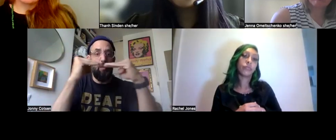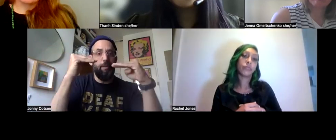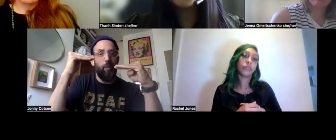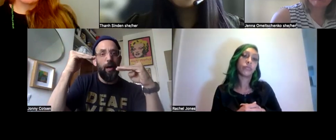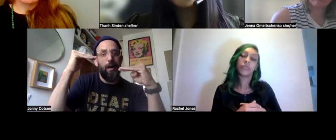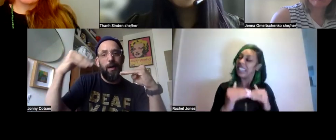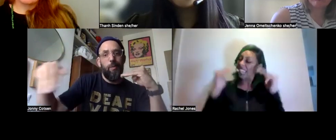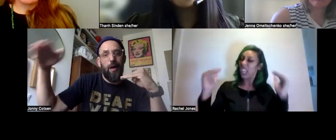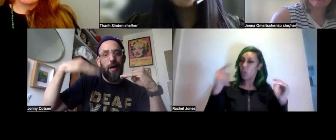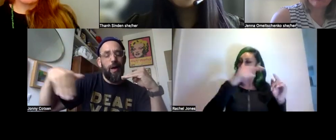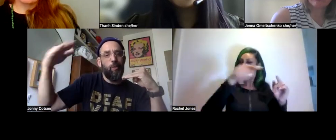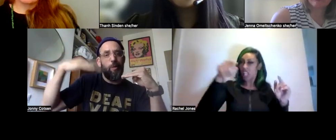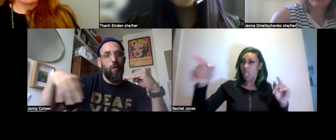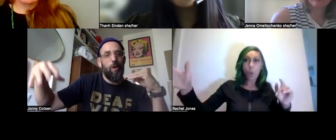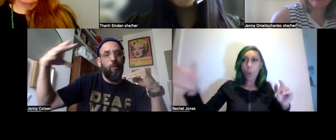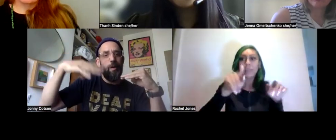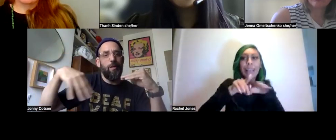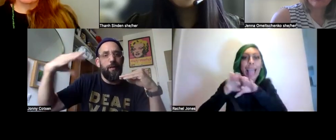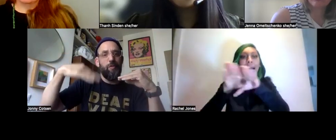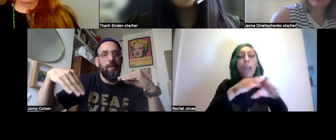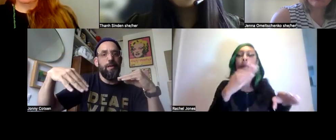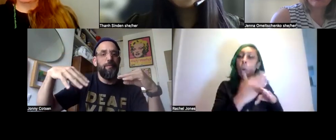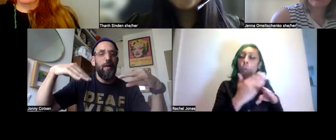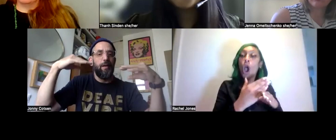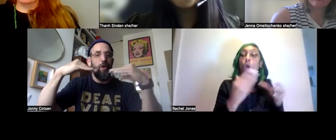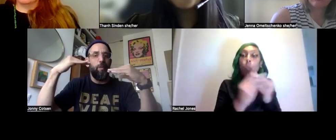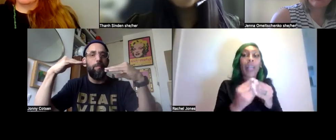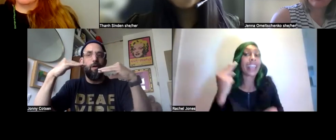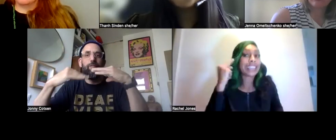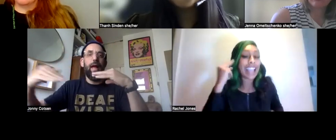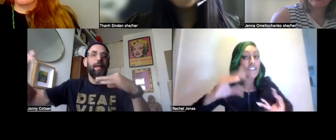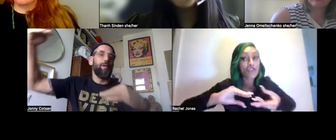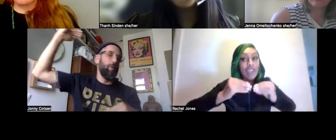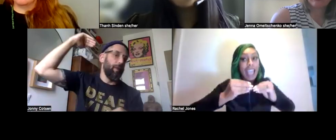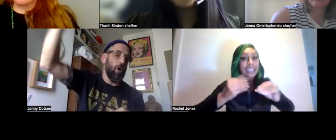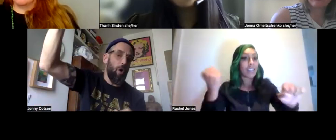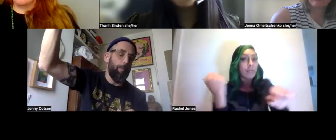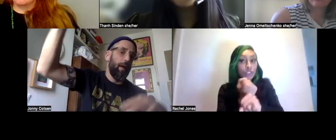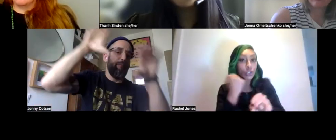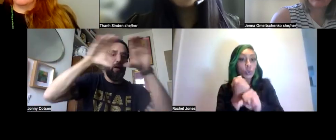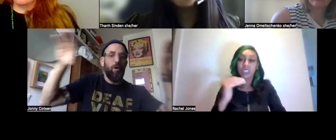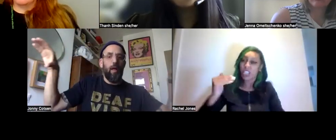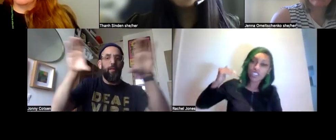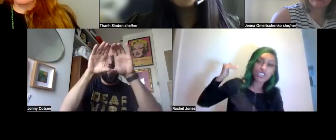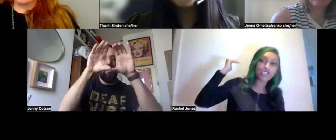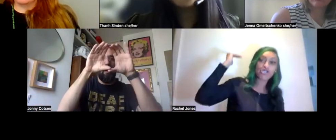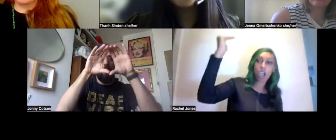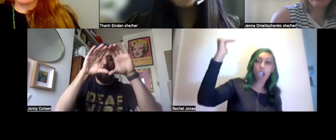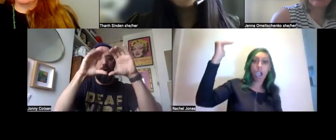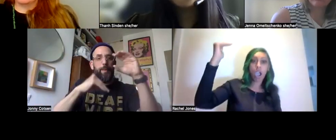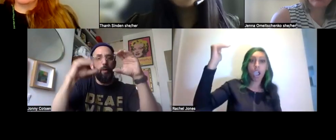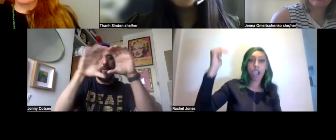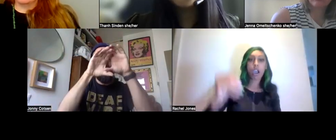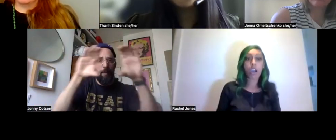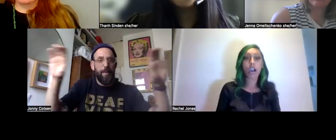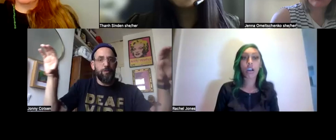equal term, where how do we work with deaf creative in terms of getting to the top. I feel like they're a